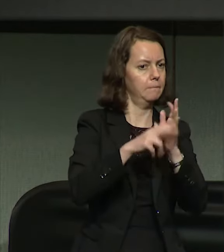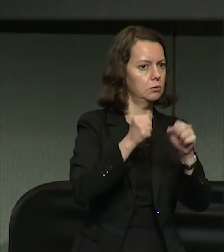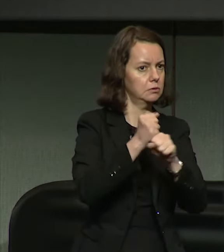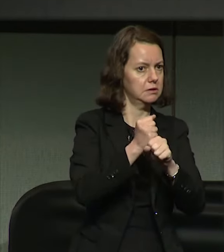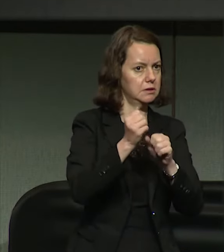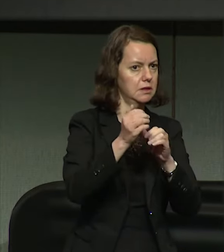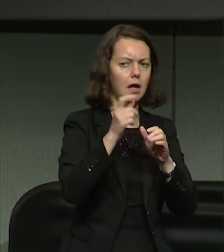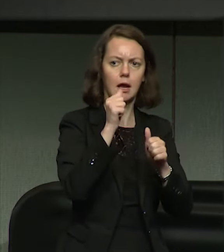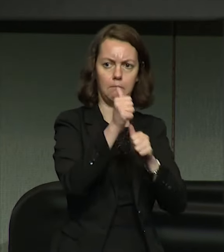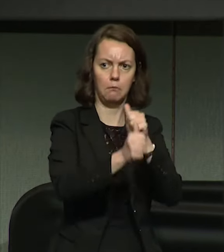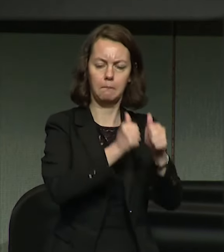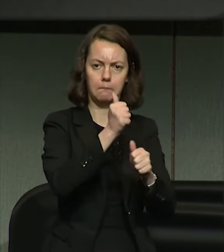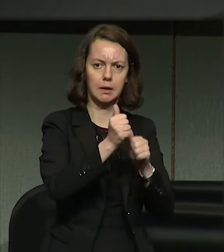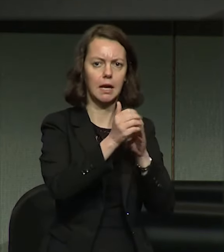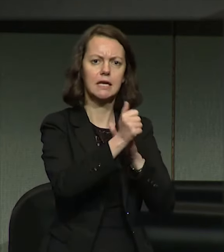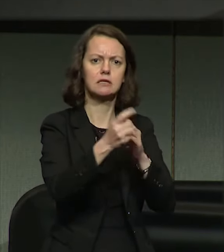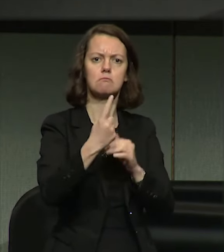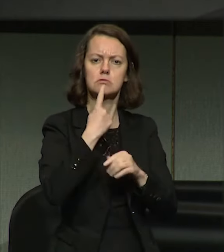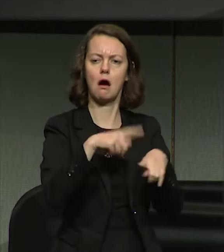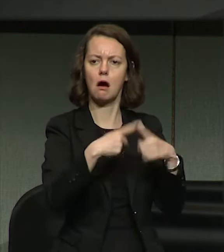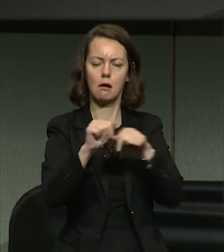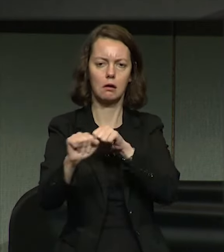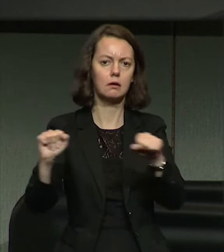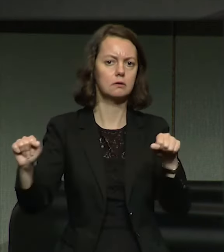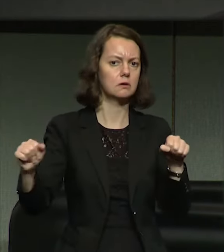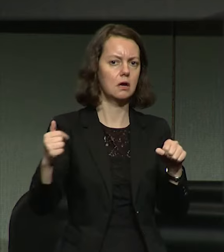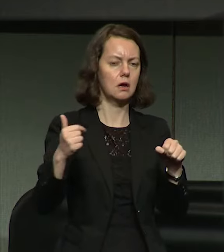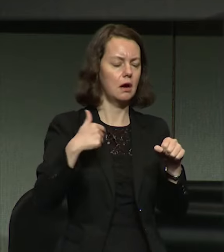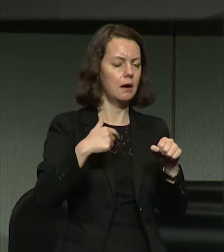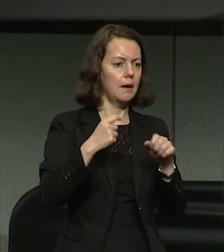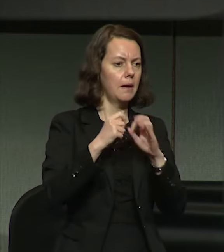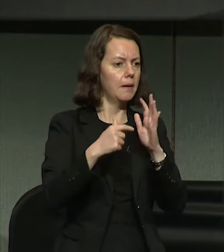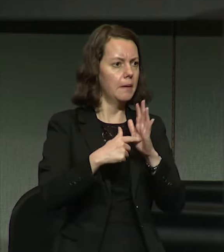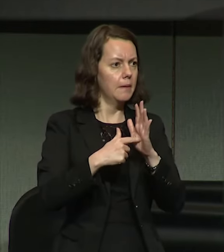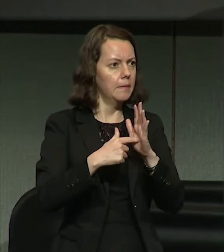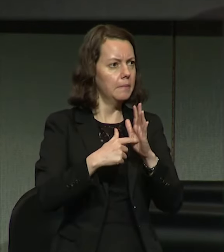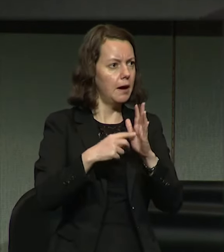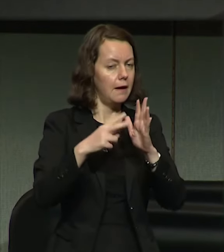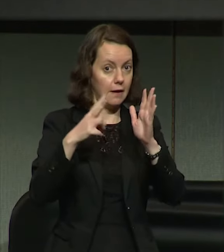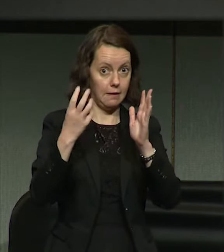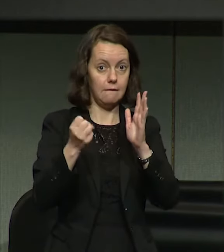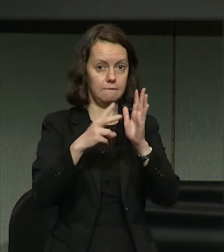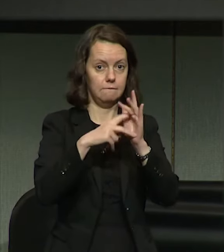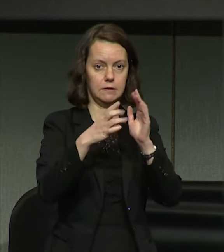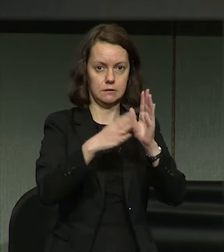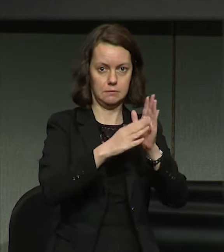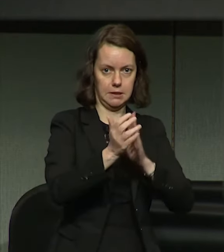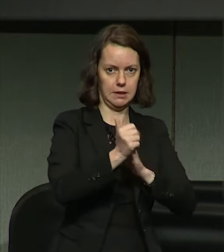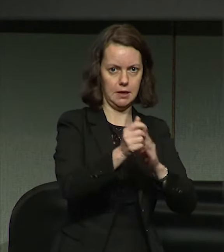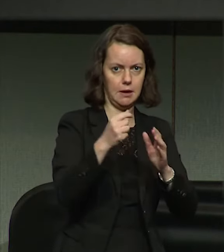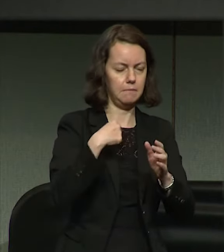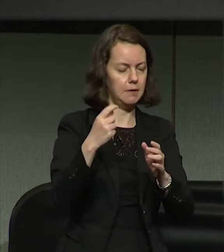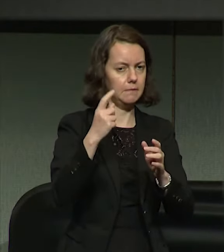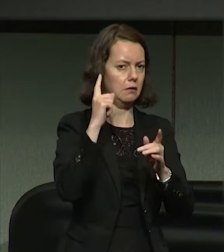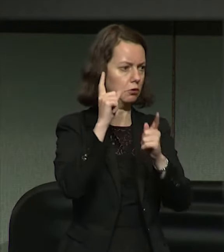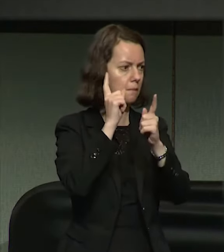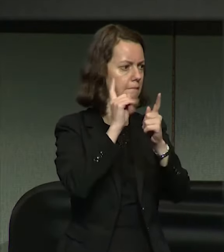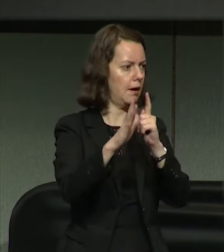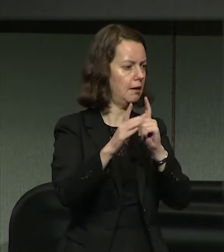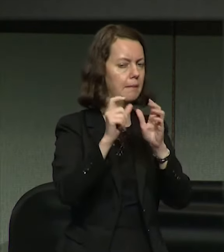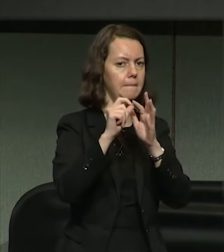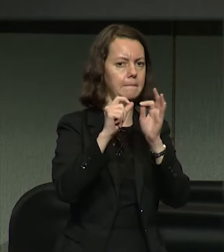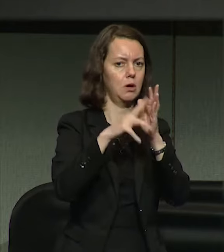very popular. But there's, I describe this sense of beyond the victim type leadership. I'm going to finish on this. I